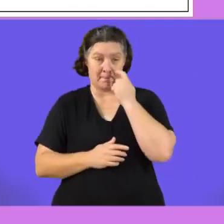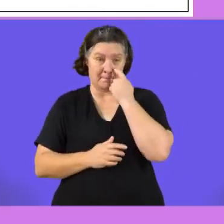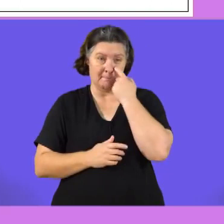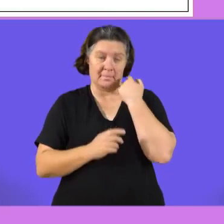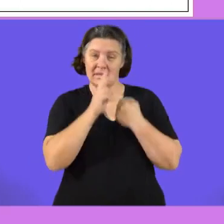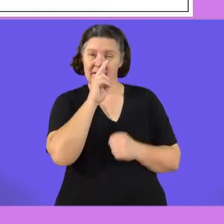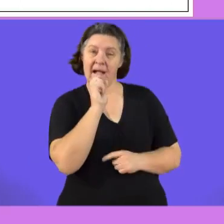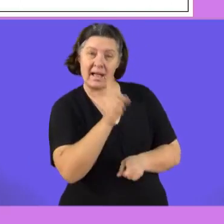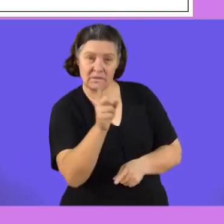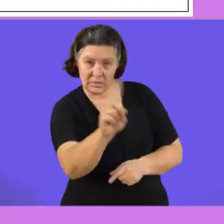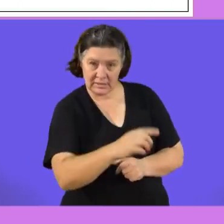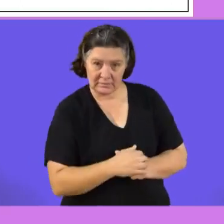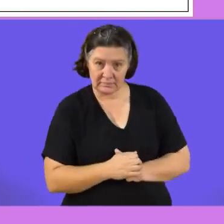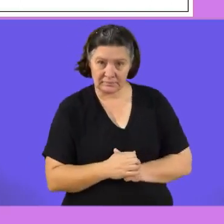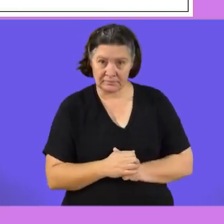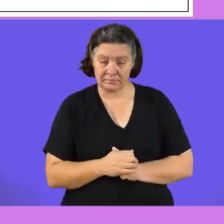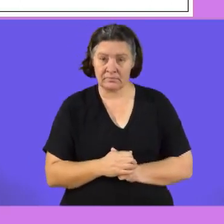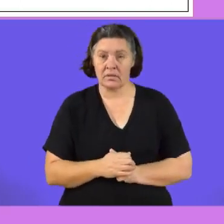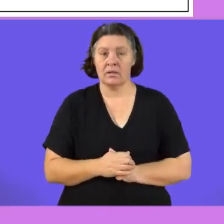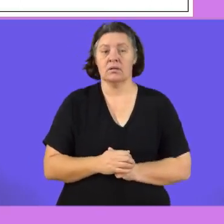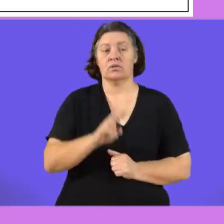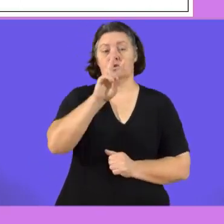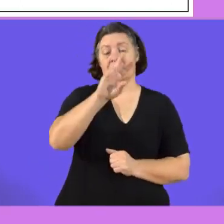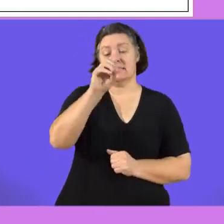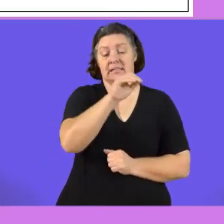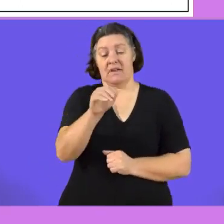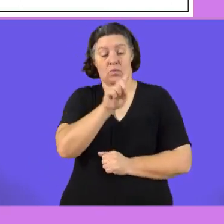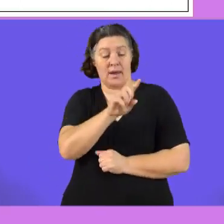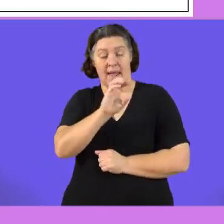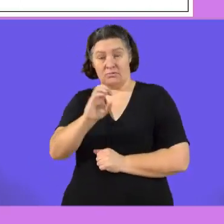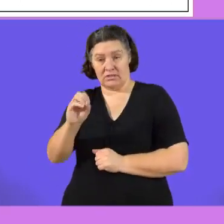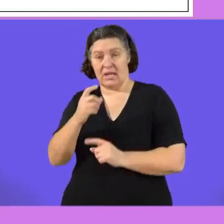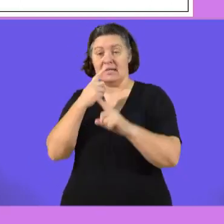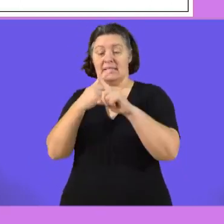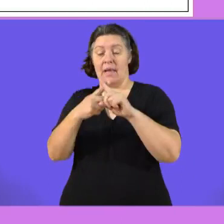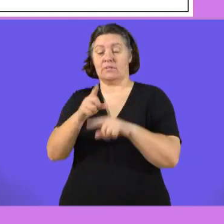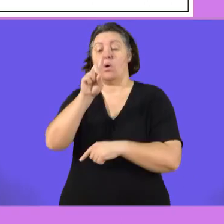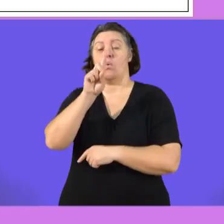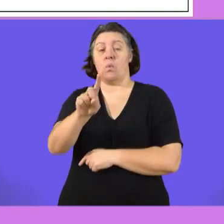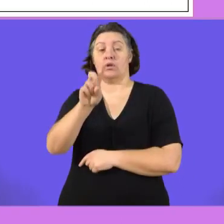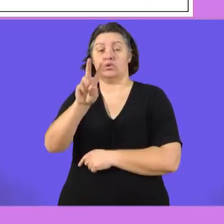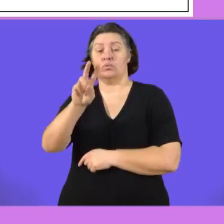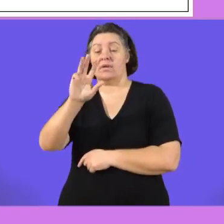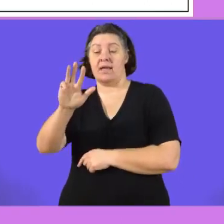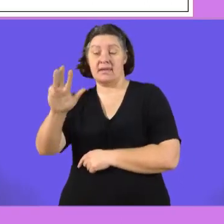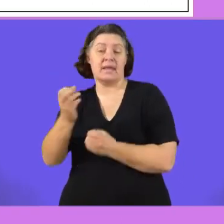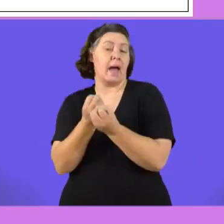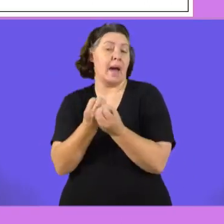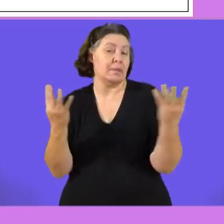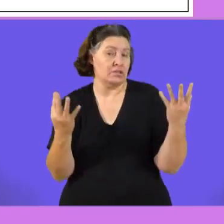1,299 Rand. So let's see what we get once we type that in. So 20 divided by 100, multiply